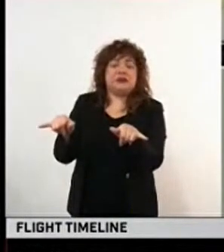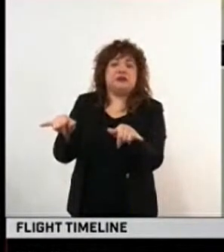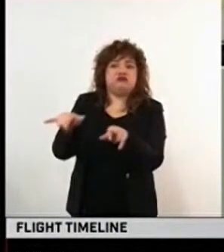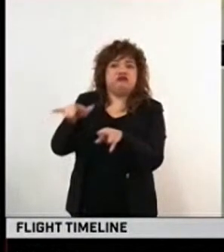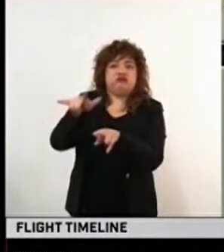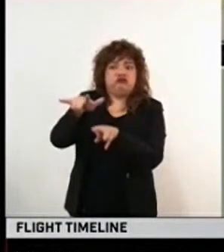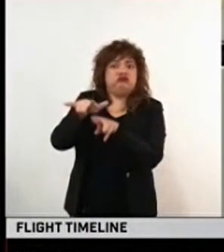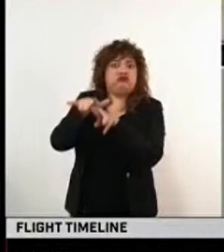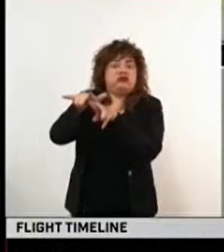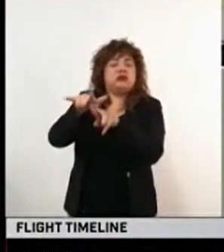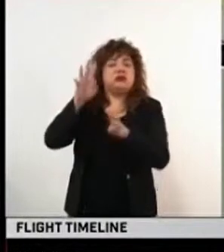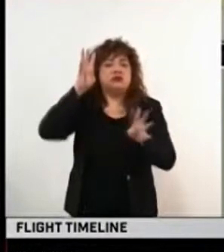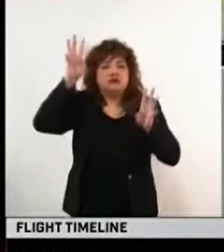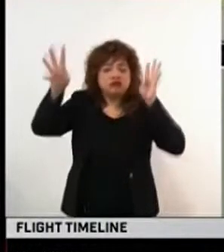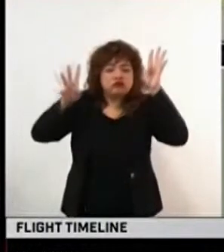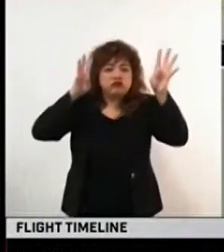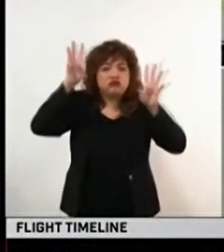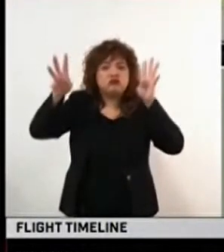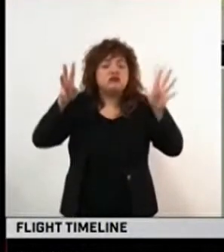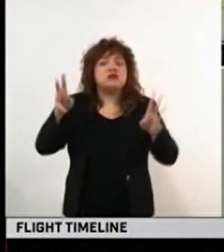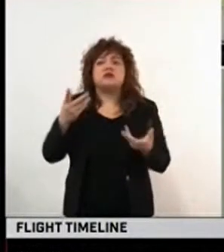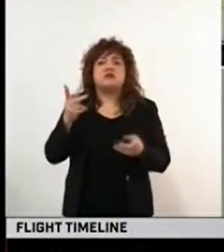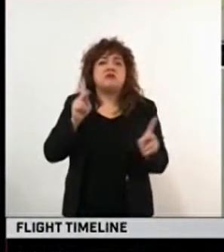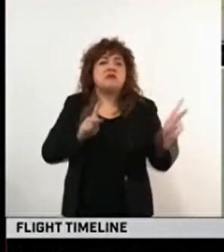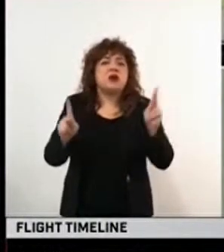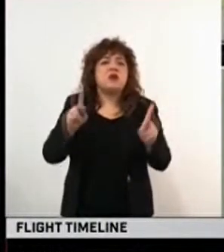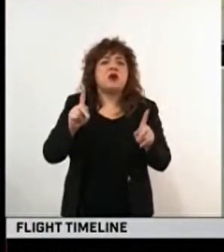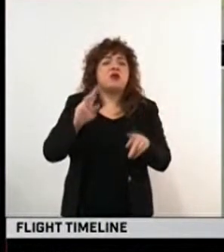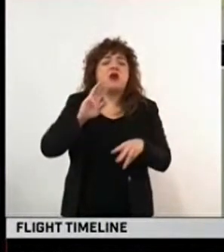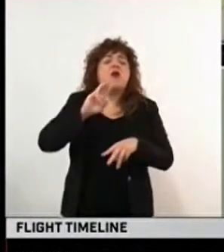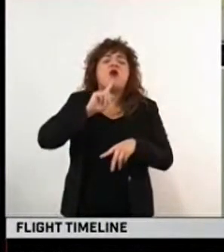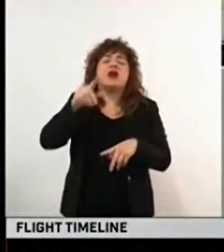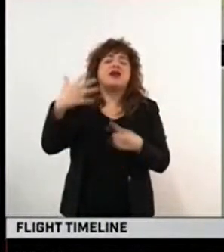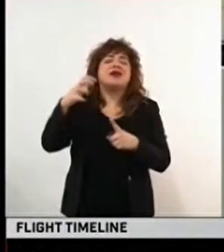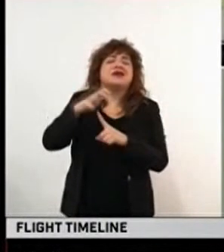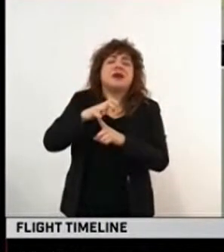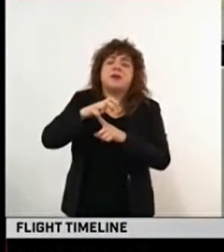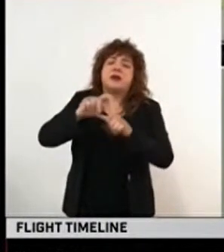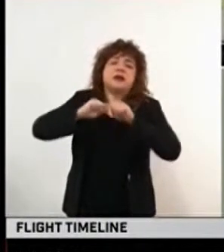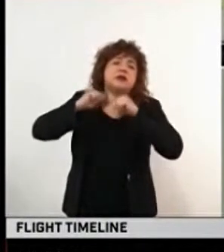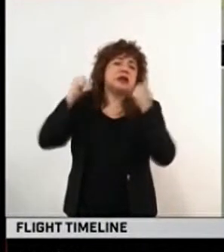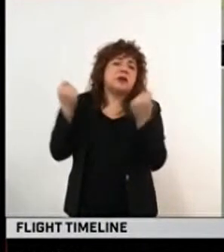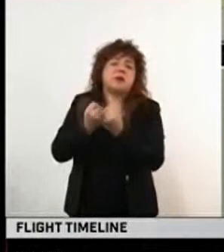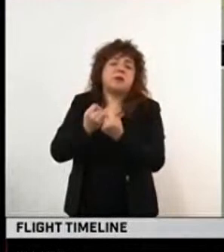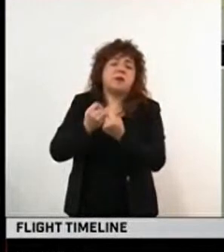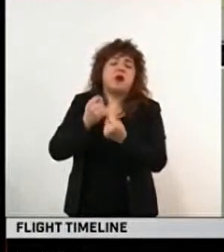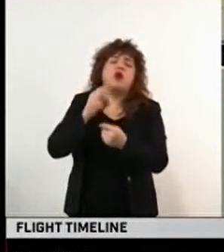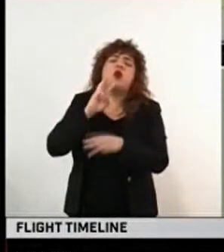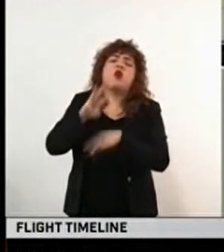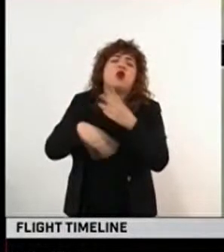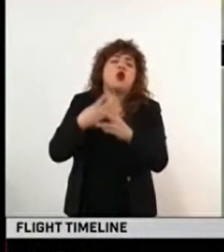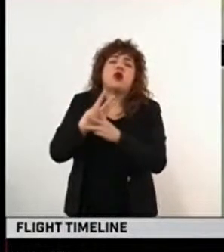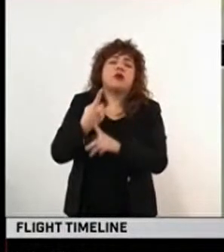ingenuity, creativity, and the imagination of a world-class team, I think one of the best in the world.